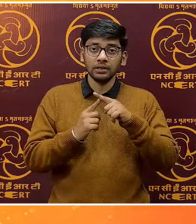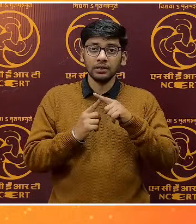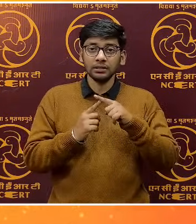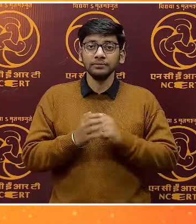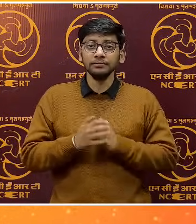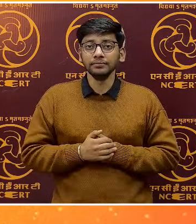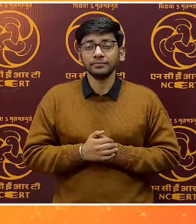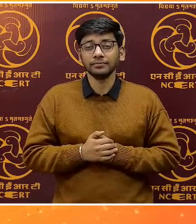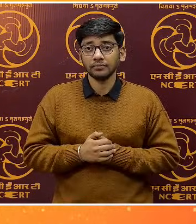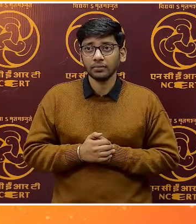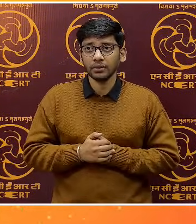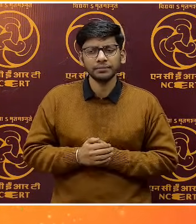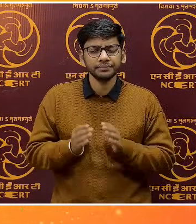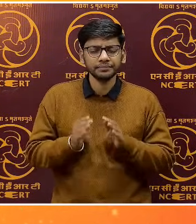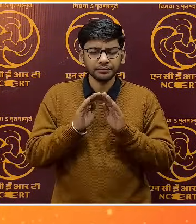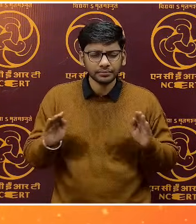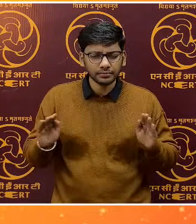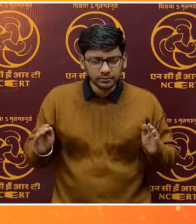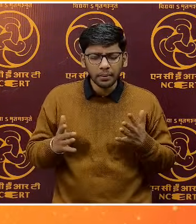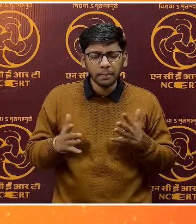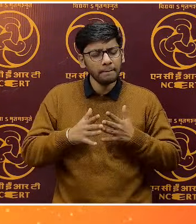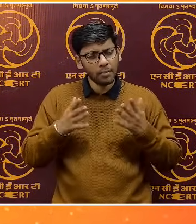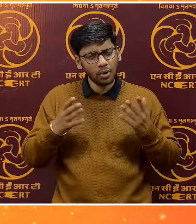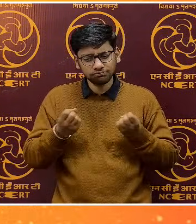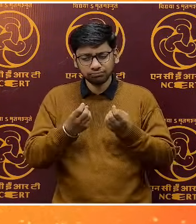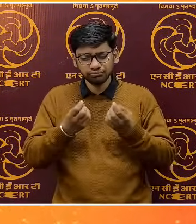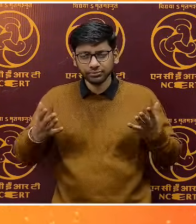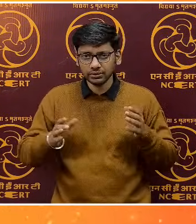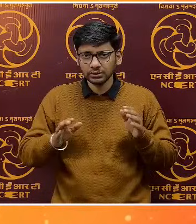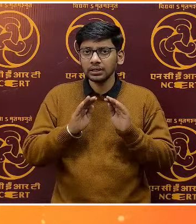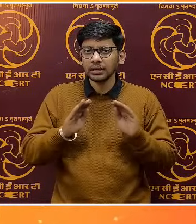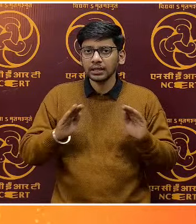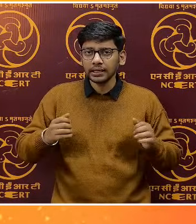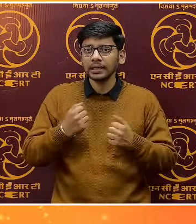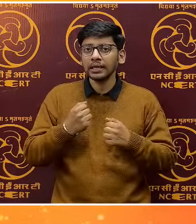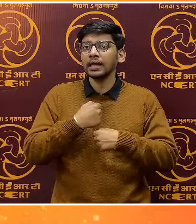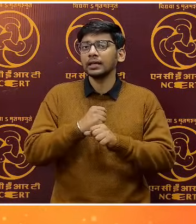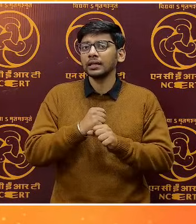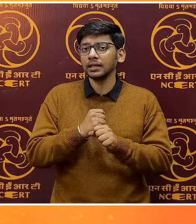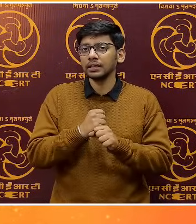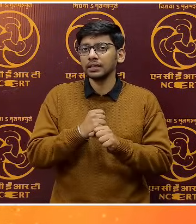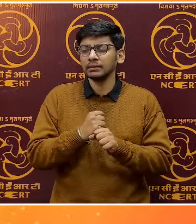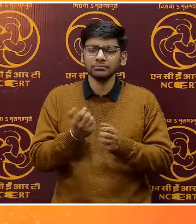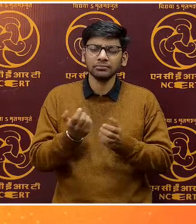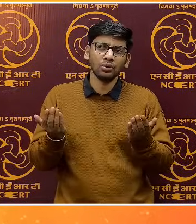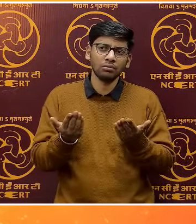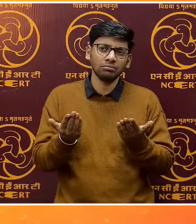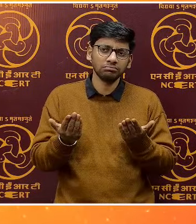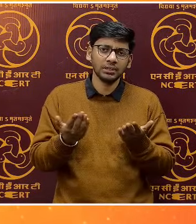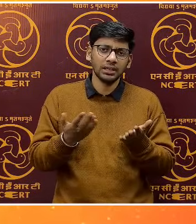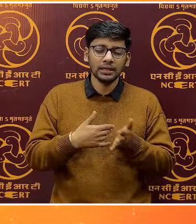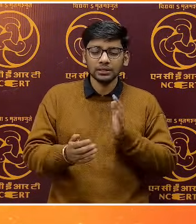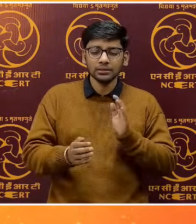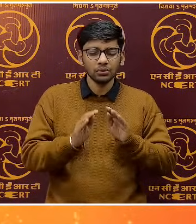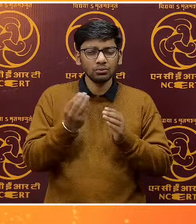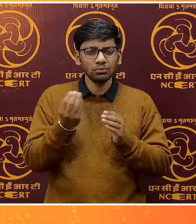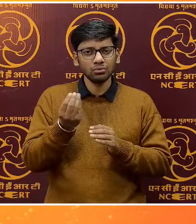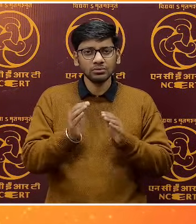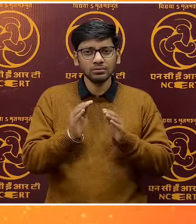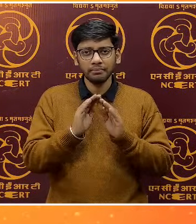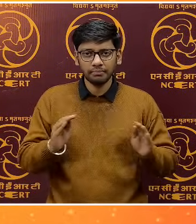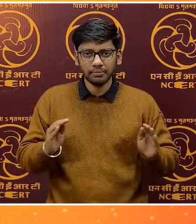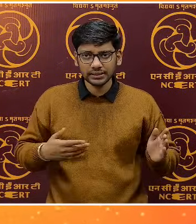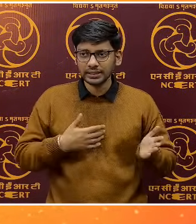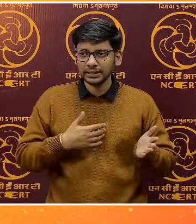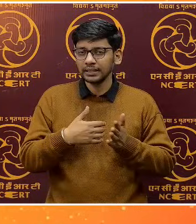ma'am, most of the kids are playing, but I can see that there are certain kids who are not playing, they are doing something else. Yes. Can